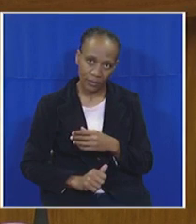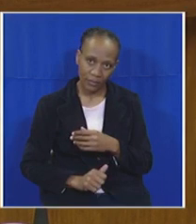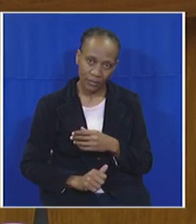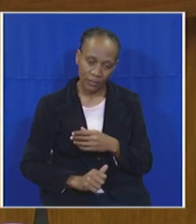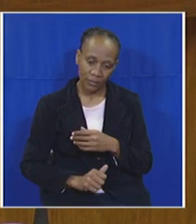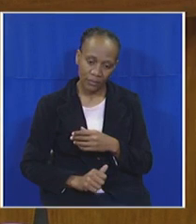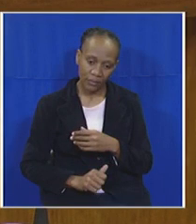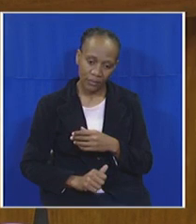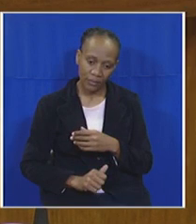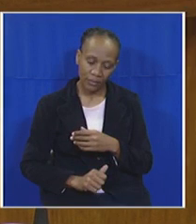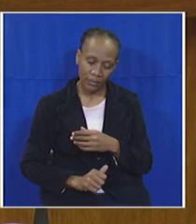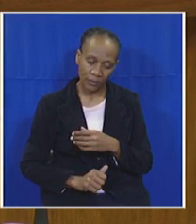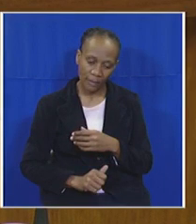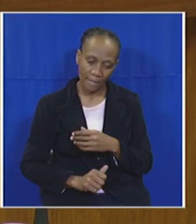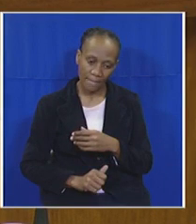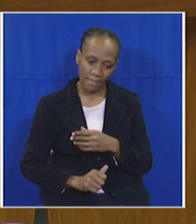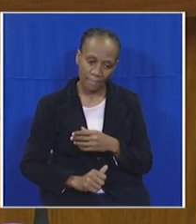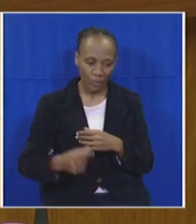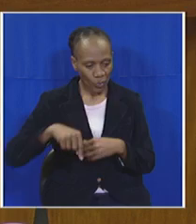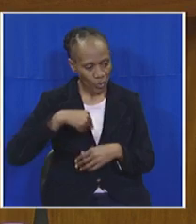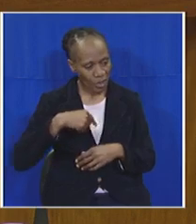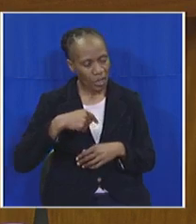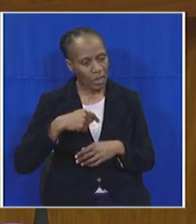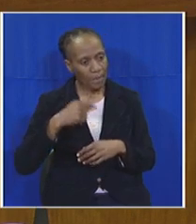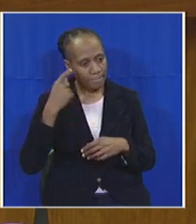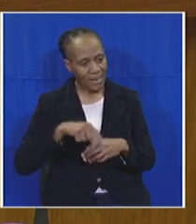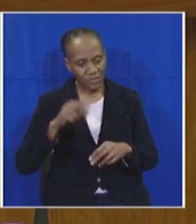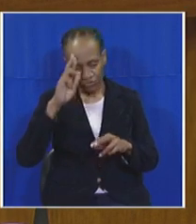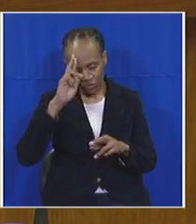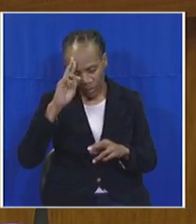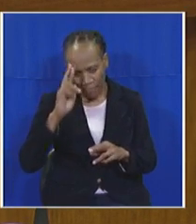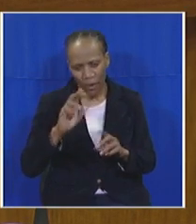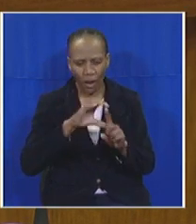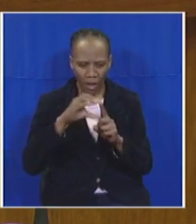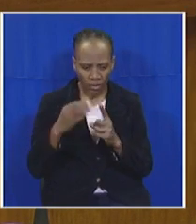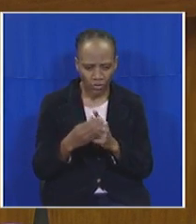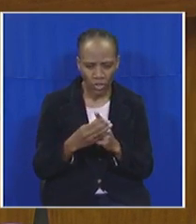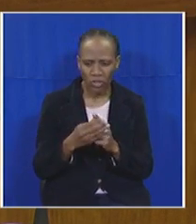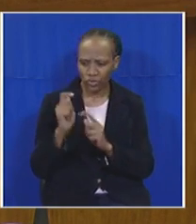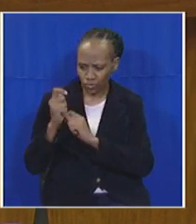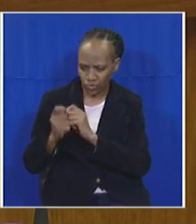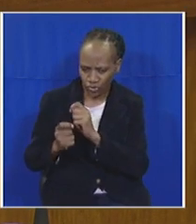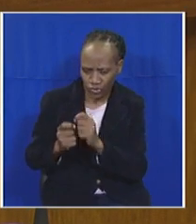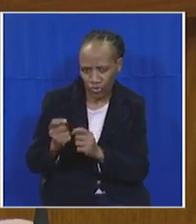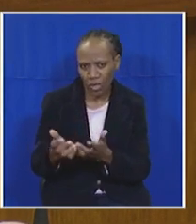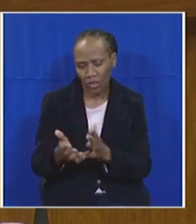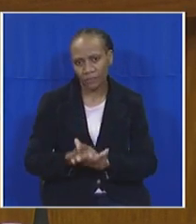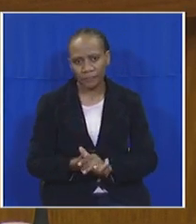ethu, onyakeni weqhawe elalwela inkululeko yesizwe saseNingizimu Afrika kanye ne-Afrika yonkana u-Oliver